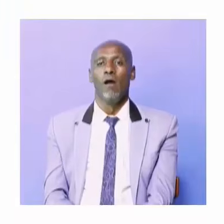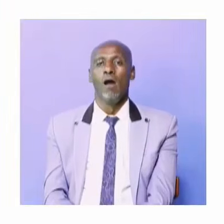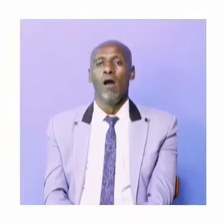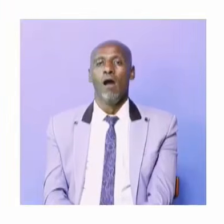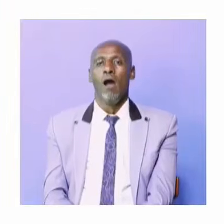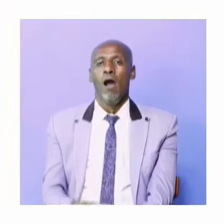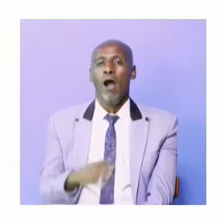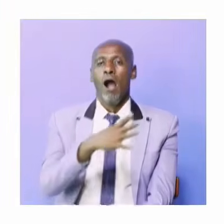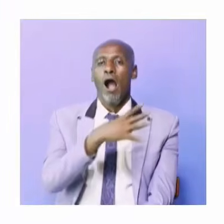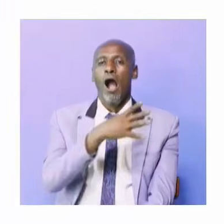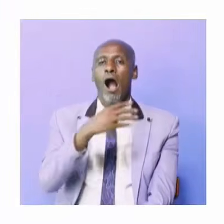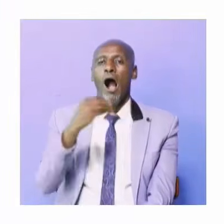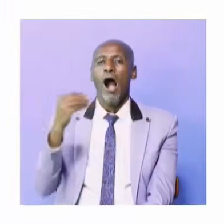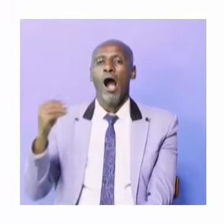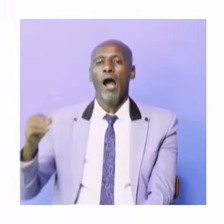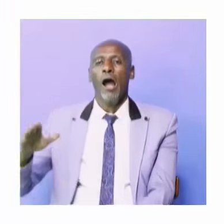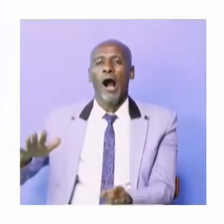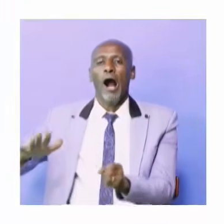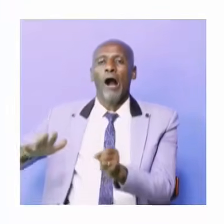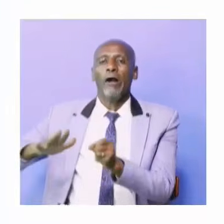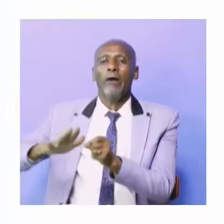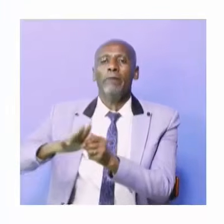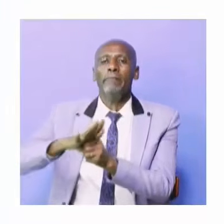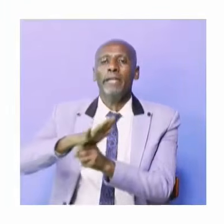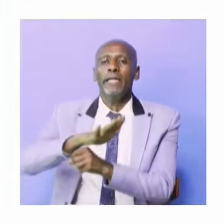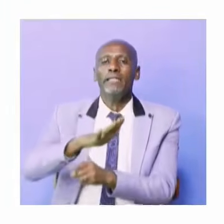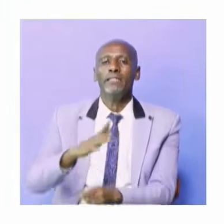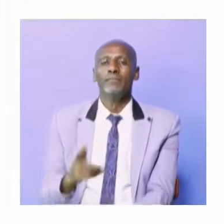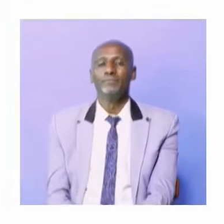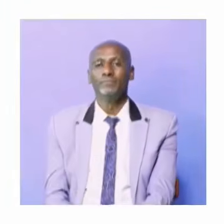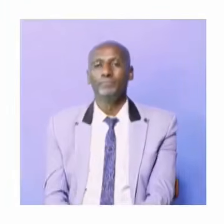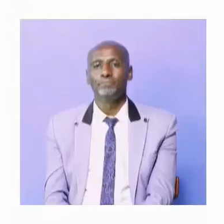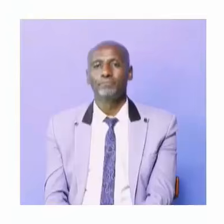and complete